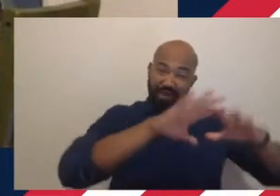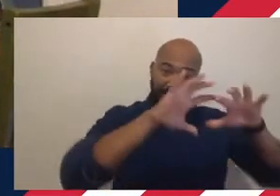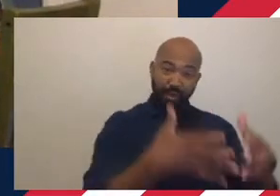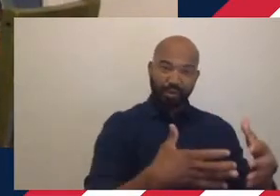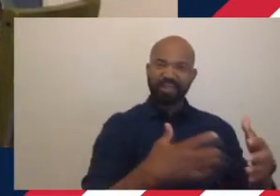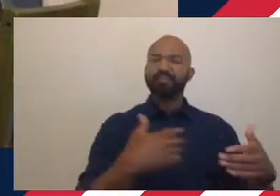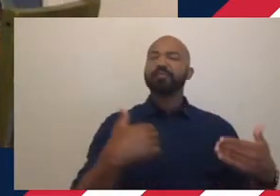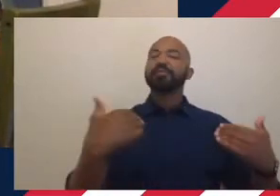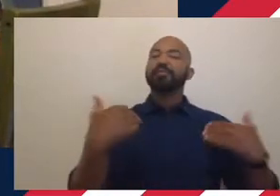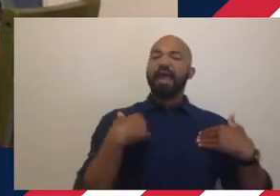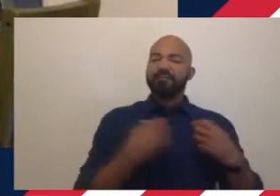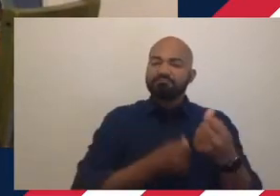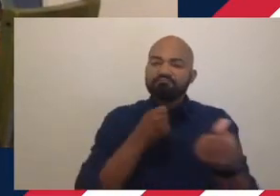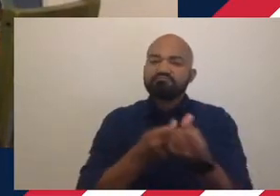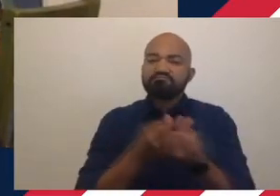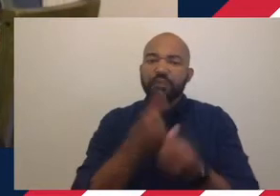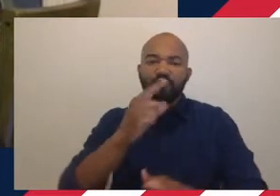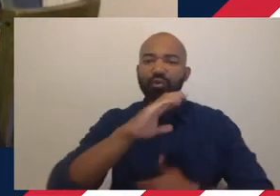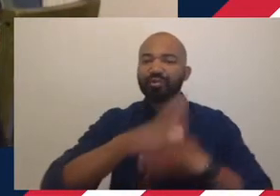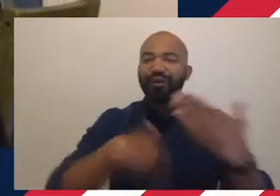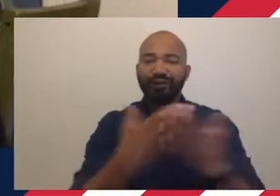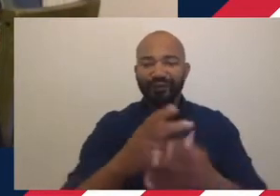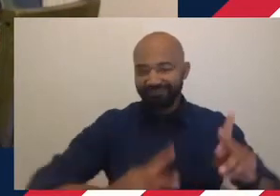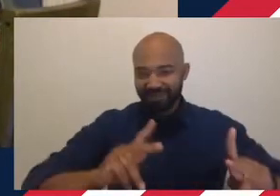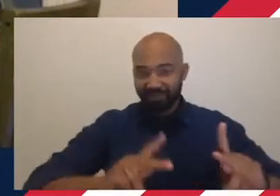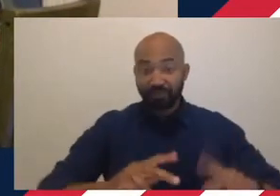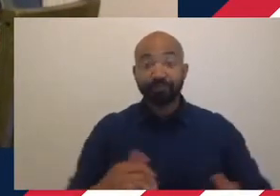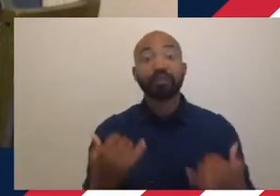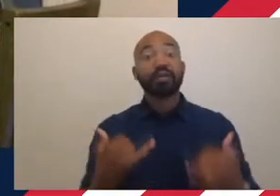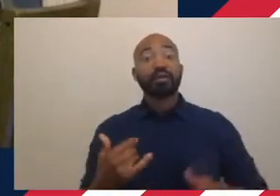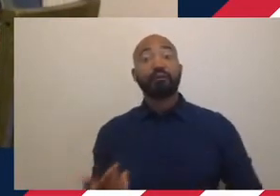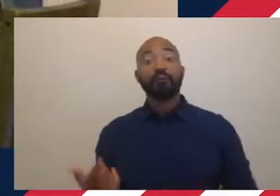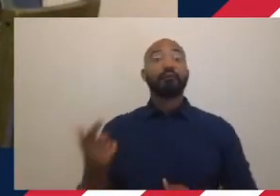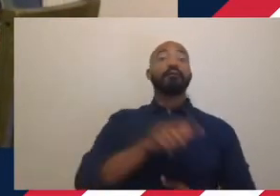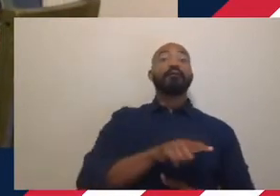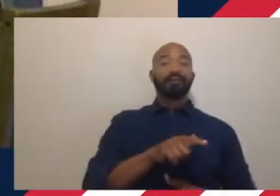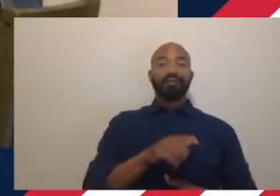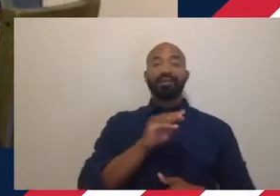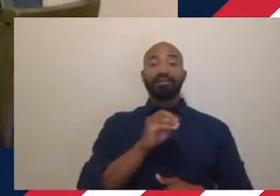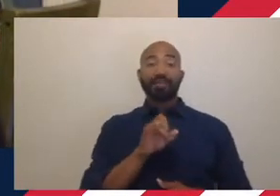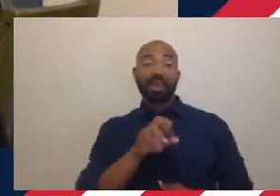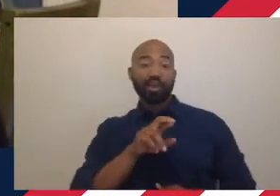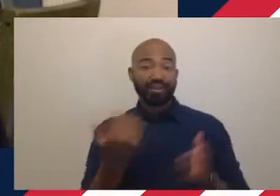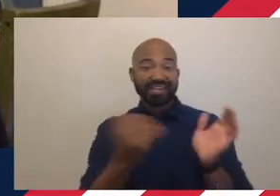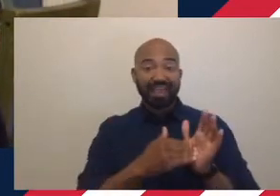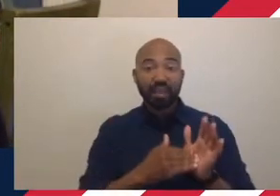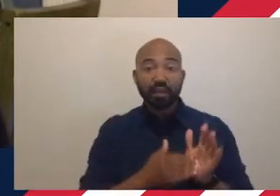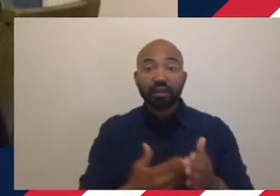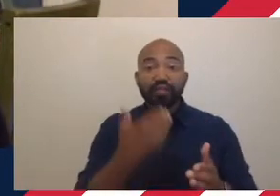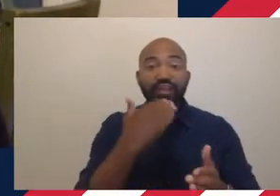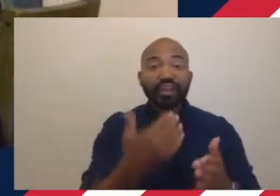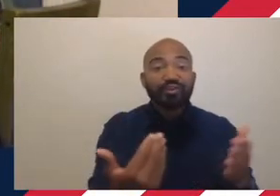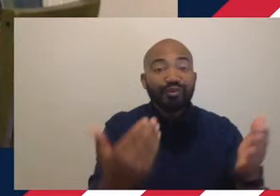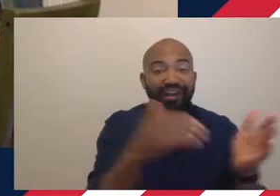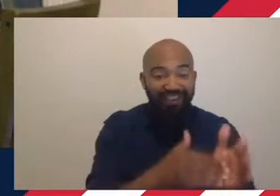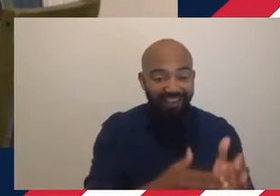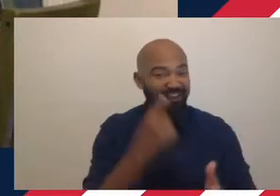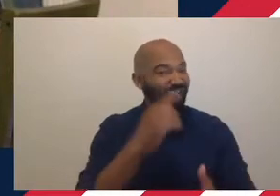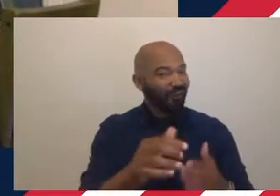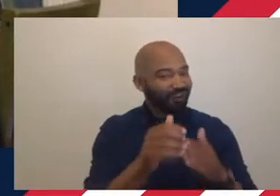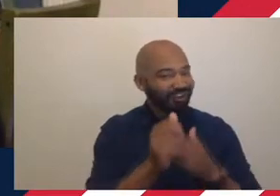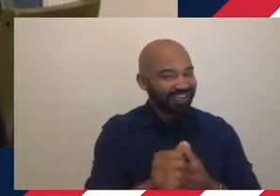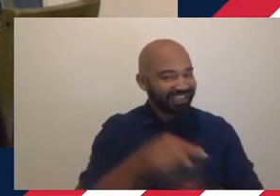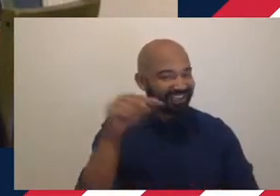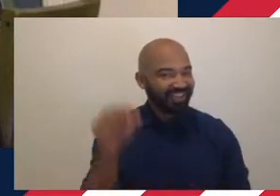their backs. Now, again, I want to turn it back to Mayor Bottoms. Again, thank you so much, Mayor, for leading this. You have a